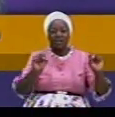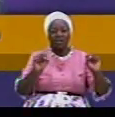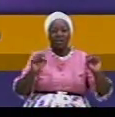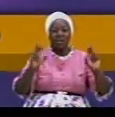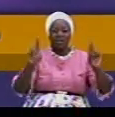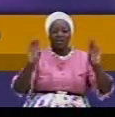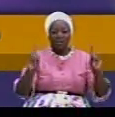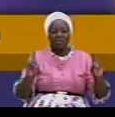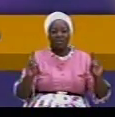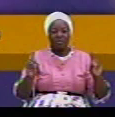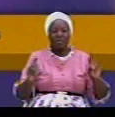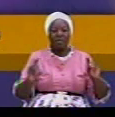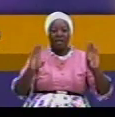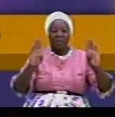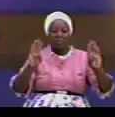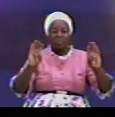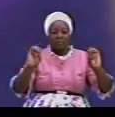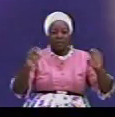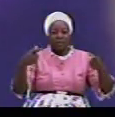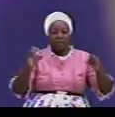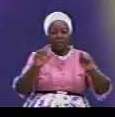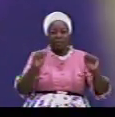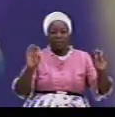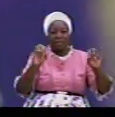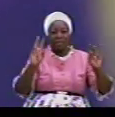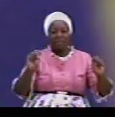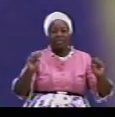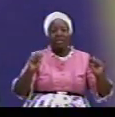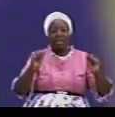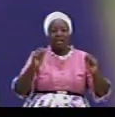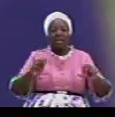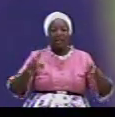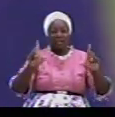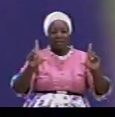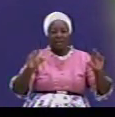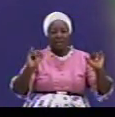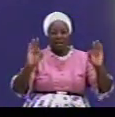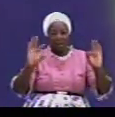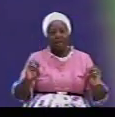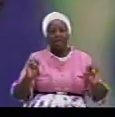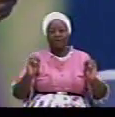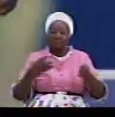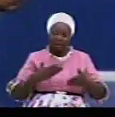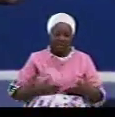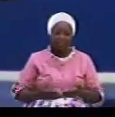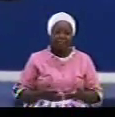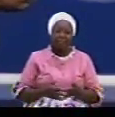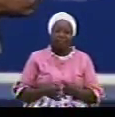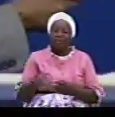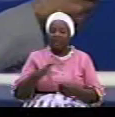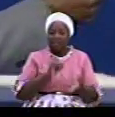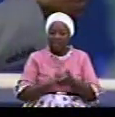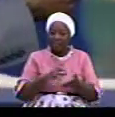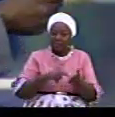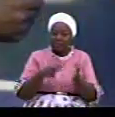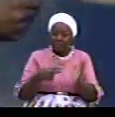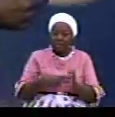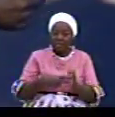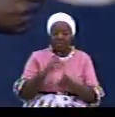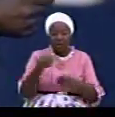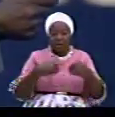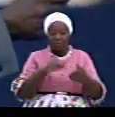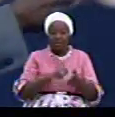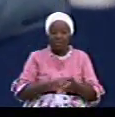the newness of heaven begotten. And then you have that mandatory key in your